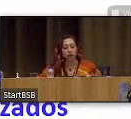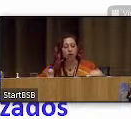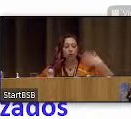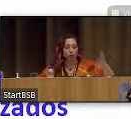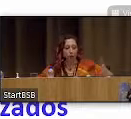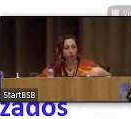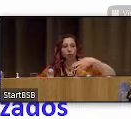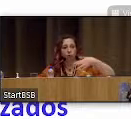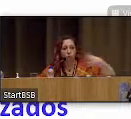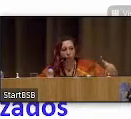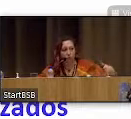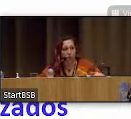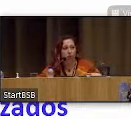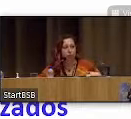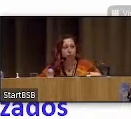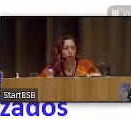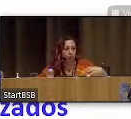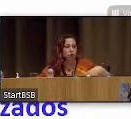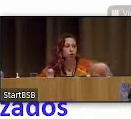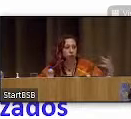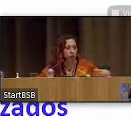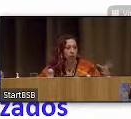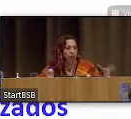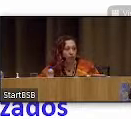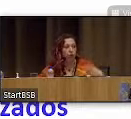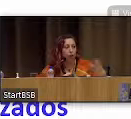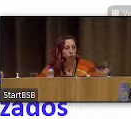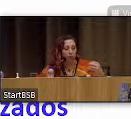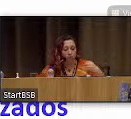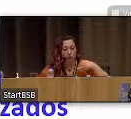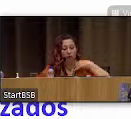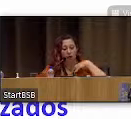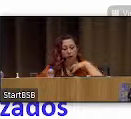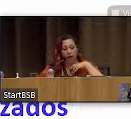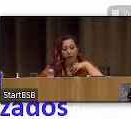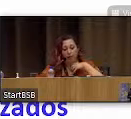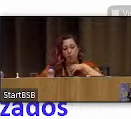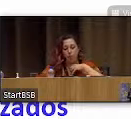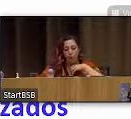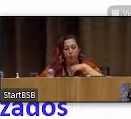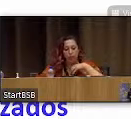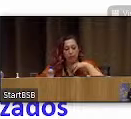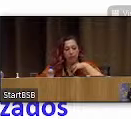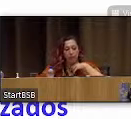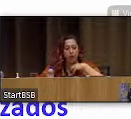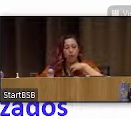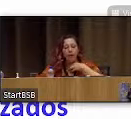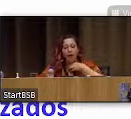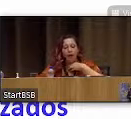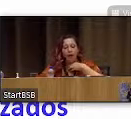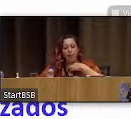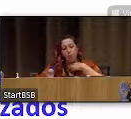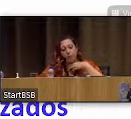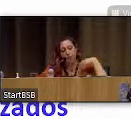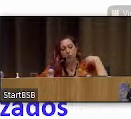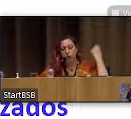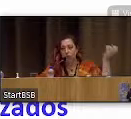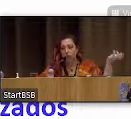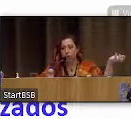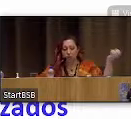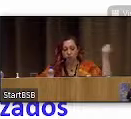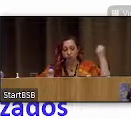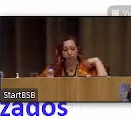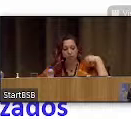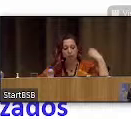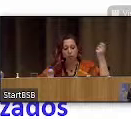manuals and very rigorous manuals condemning the use of antibiotics, and that didn't have scientific